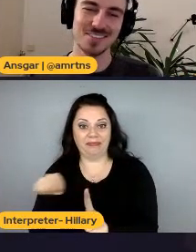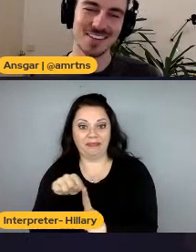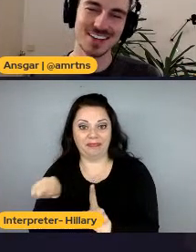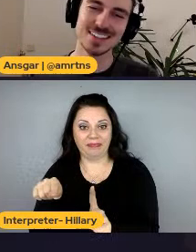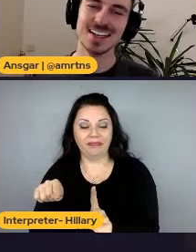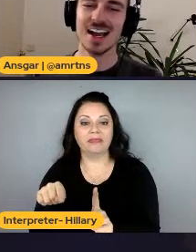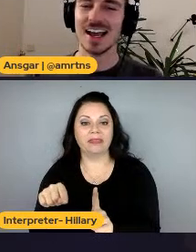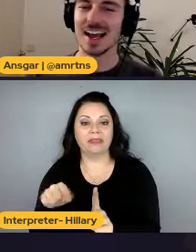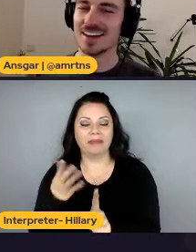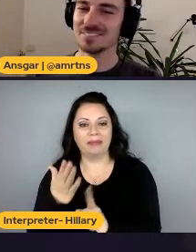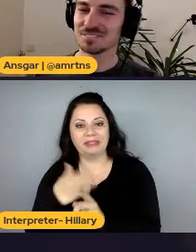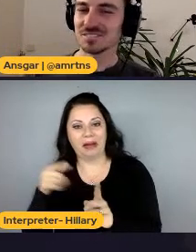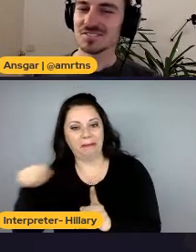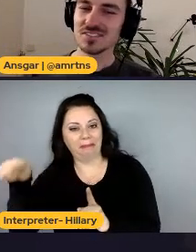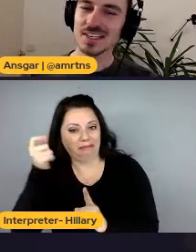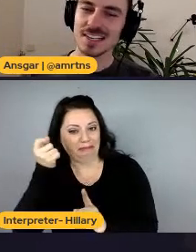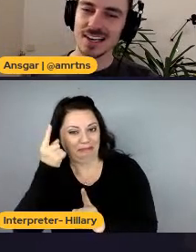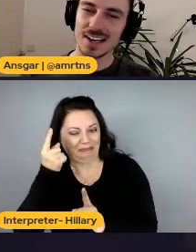someone maybe,